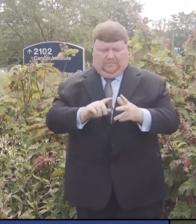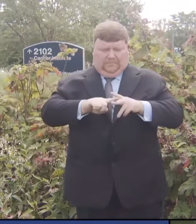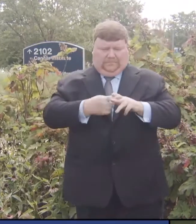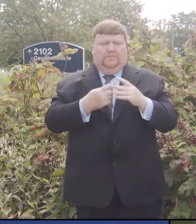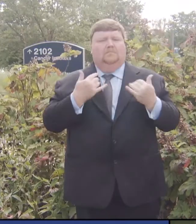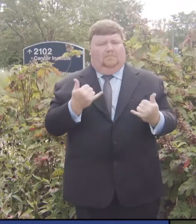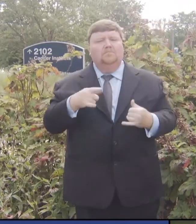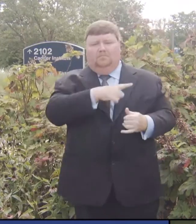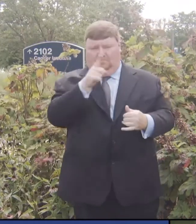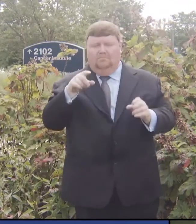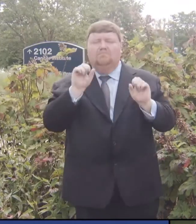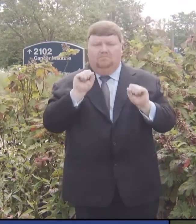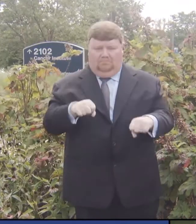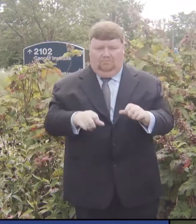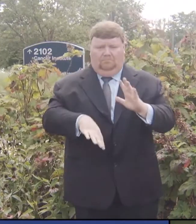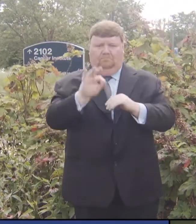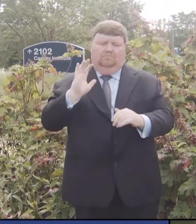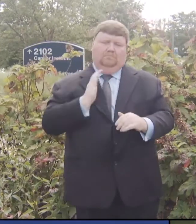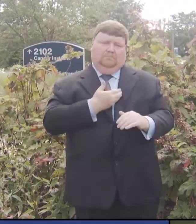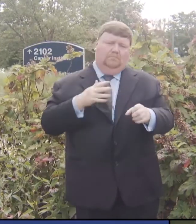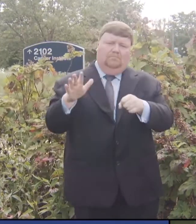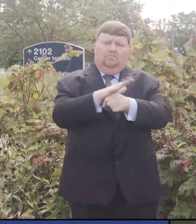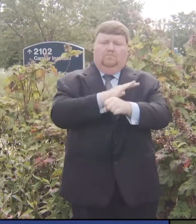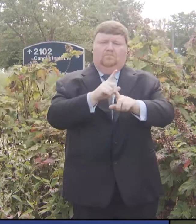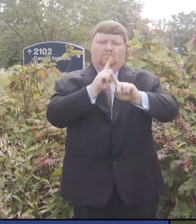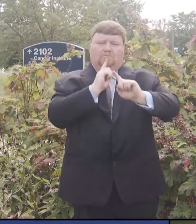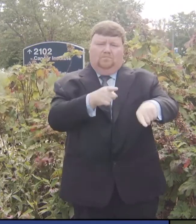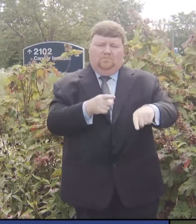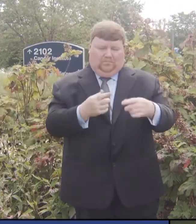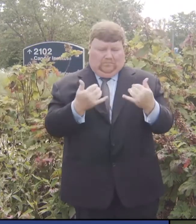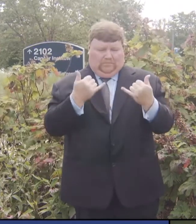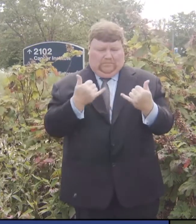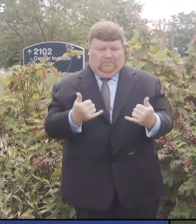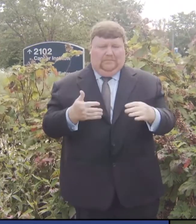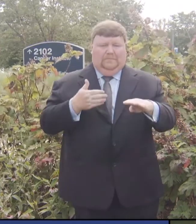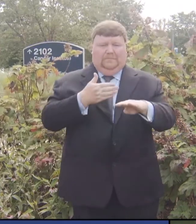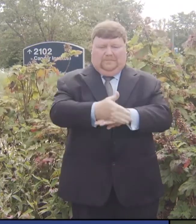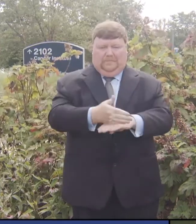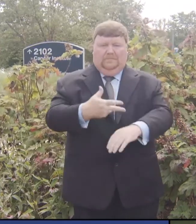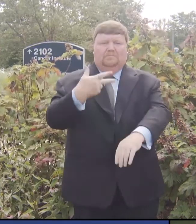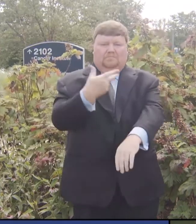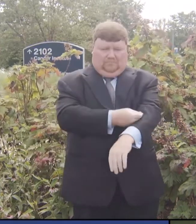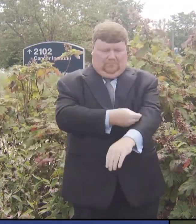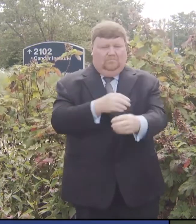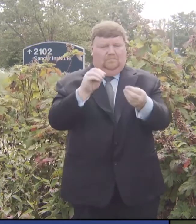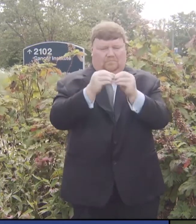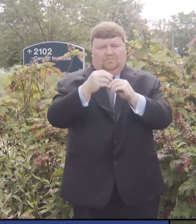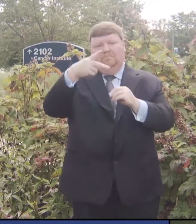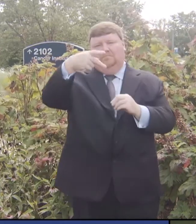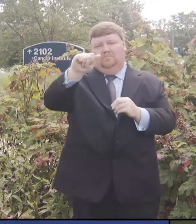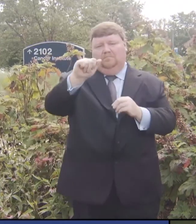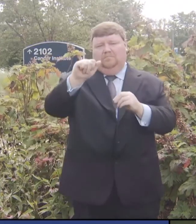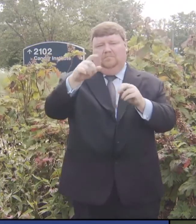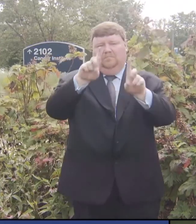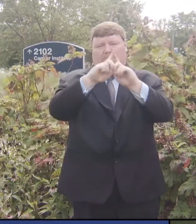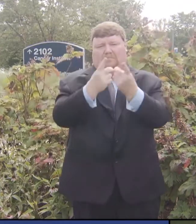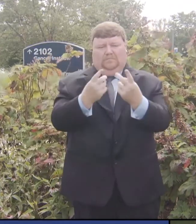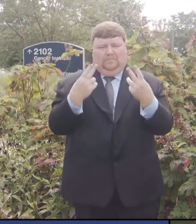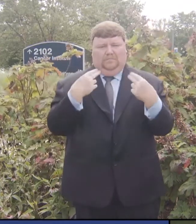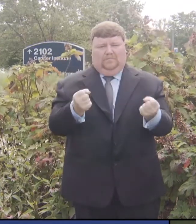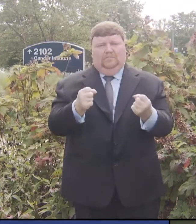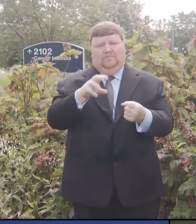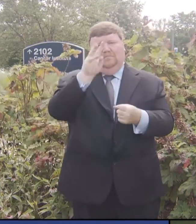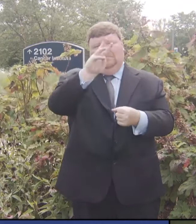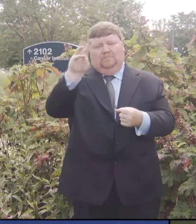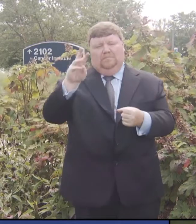today, you can find our full report of current post-vaccination figures on the PA Department of Health website